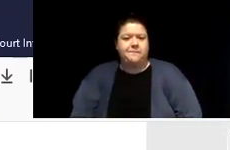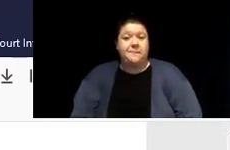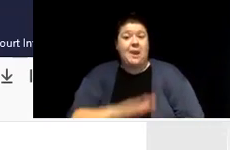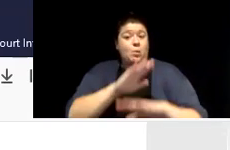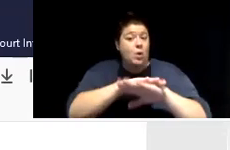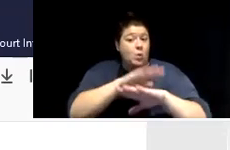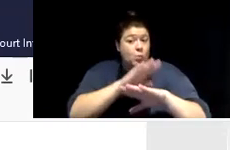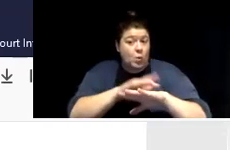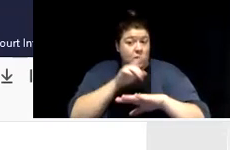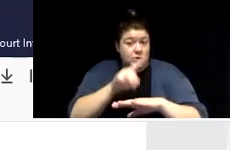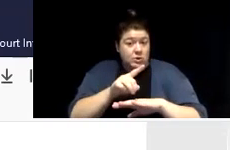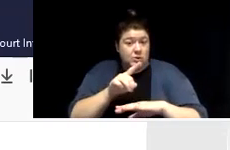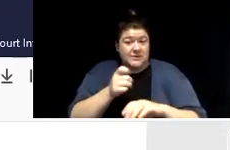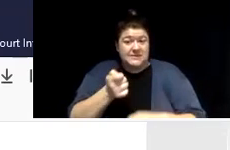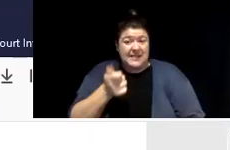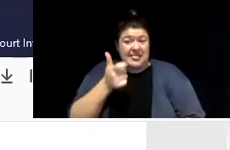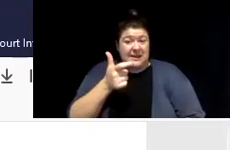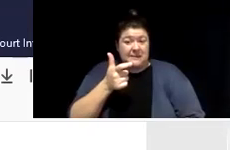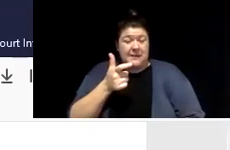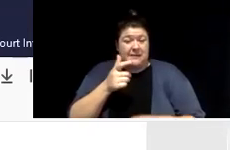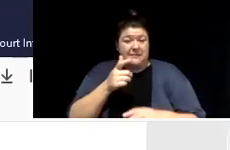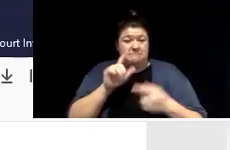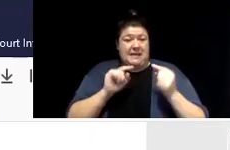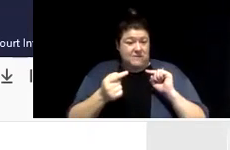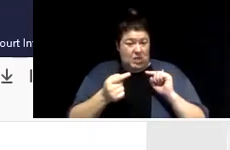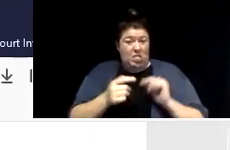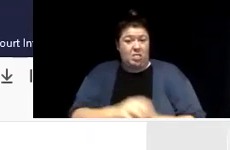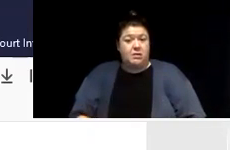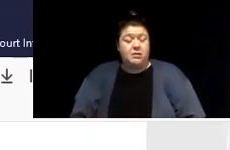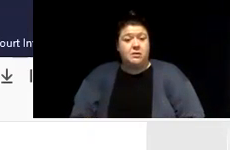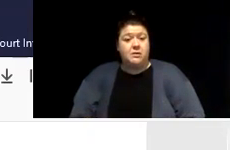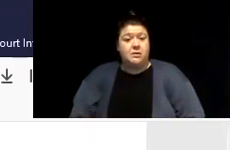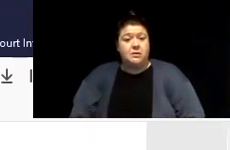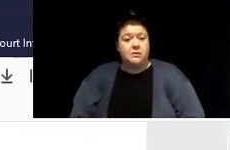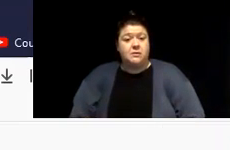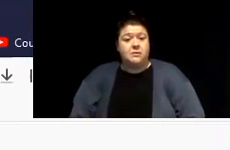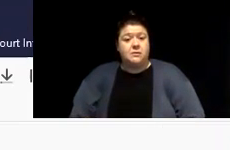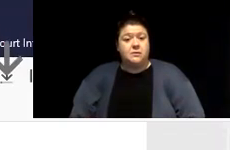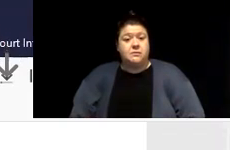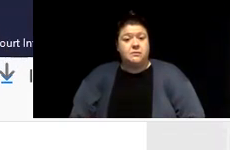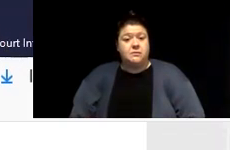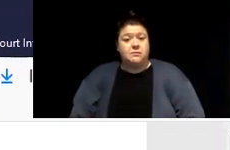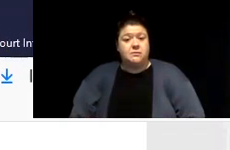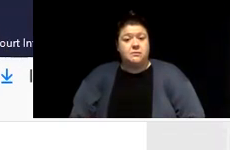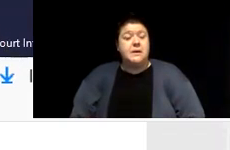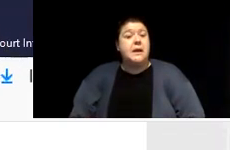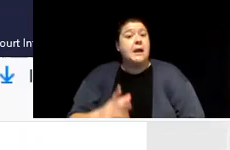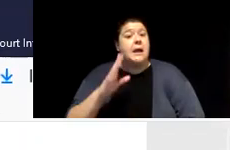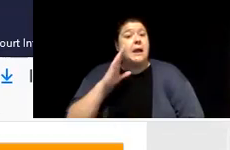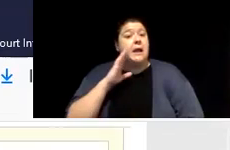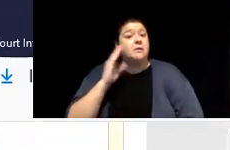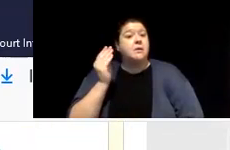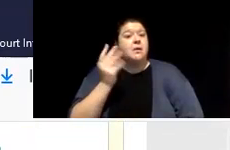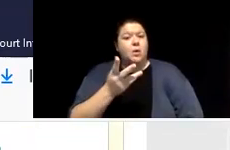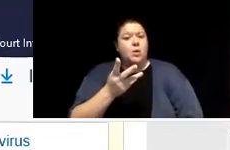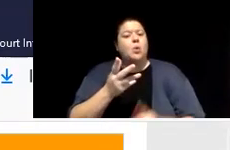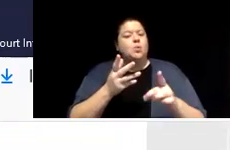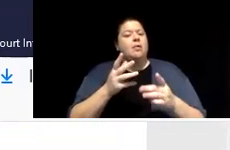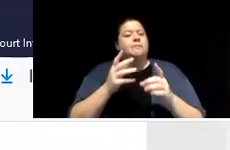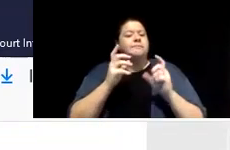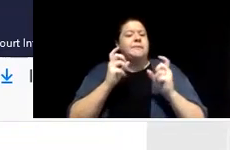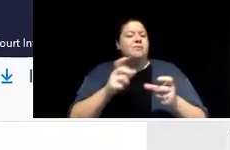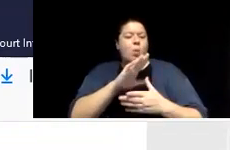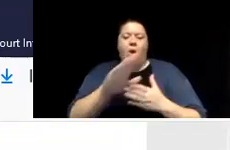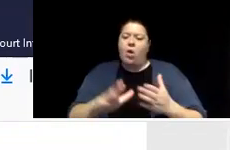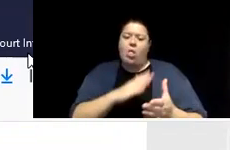year it's a little bit painful. So anyways, they have these vaccine information sheets, and you can go on here and it'll give you all the